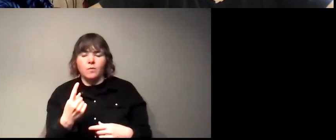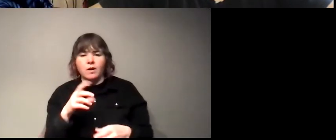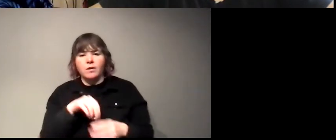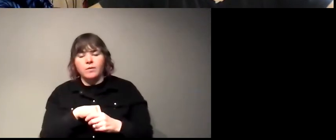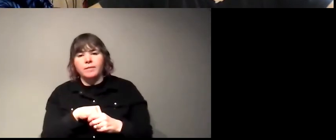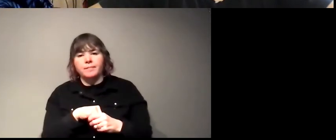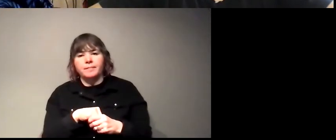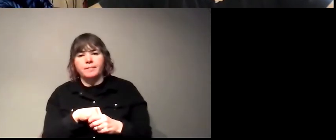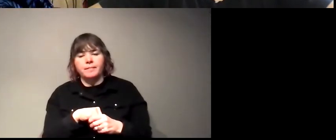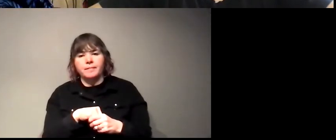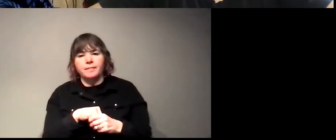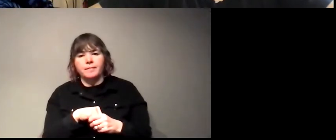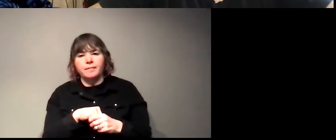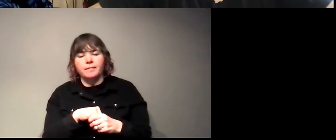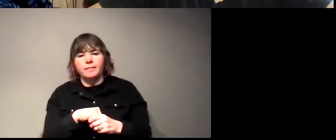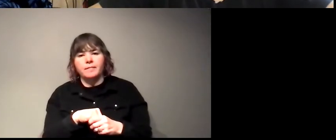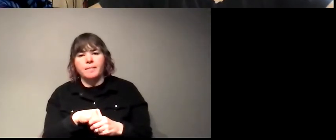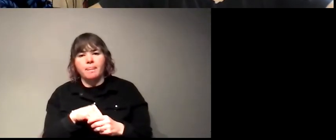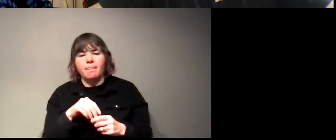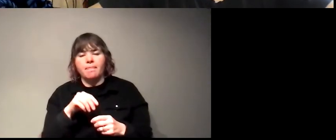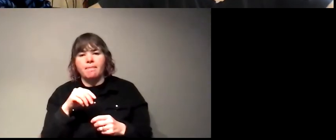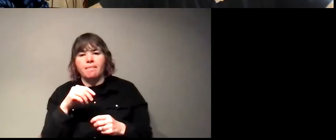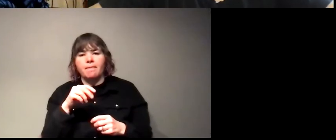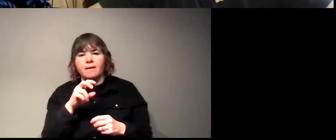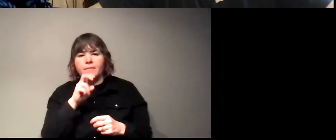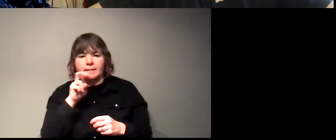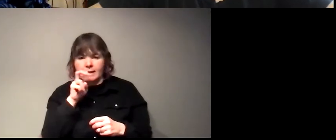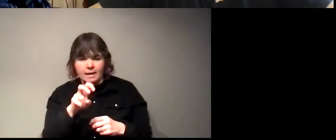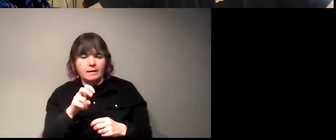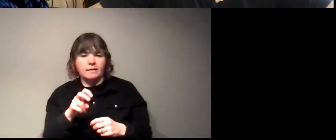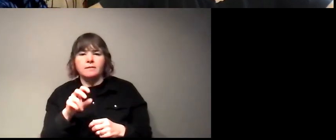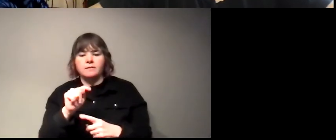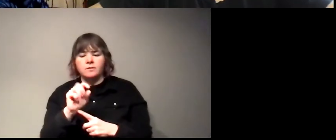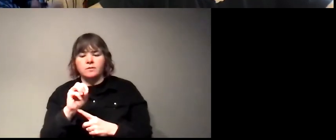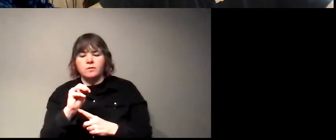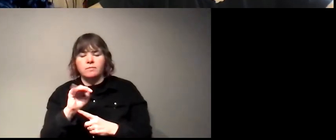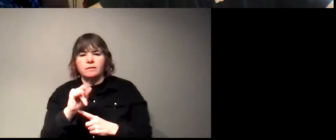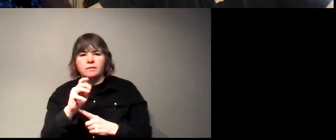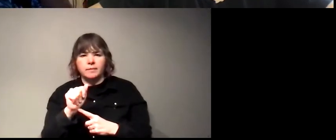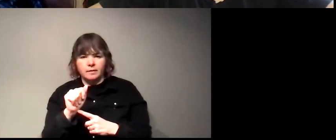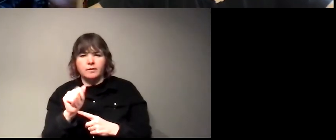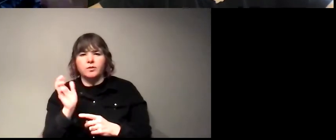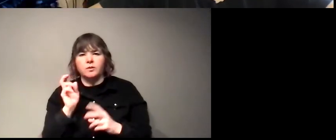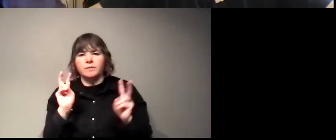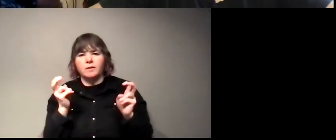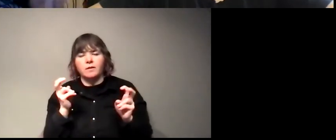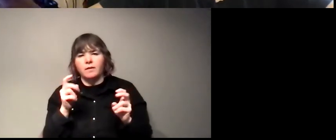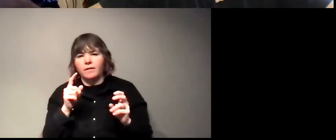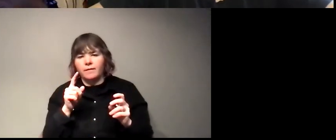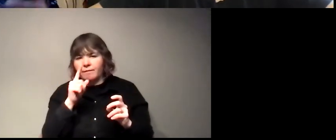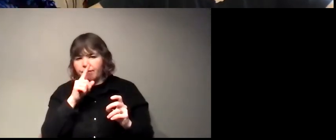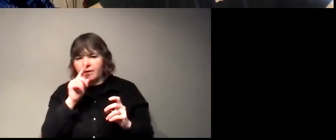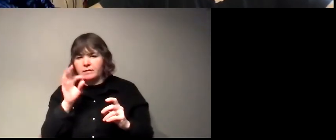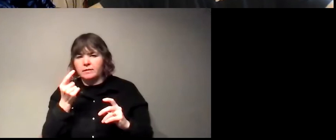the pine snake, super important. Tomistoma, which is what used to be called the false gharial, but is